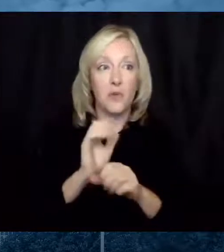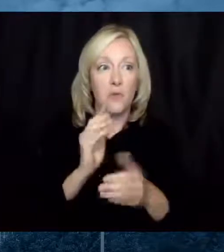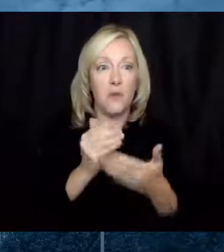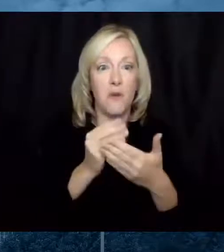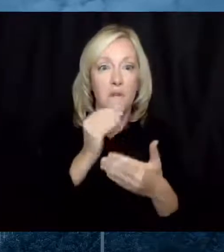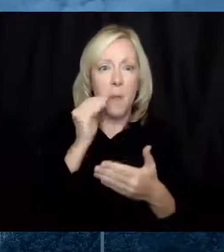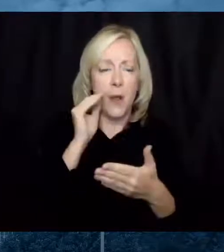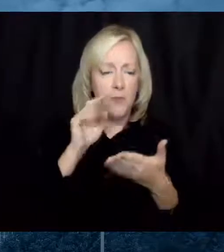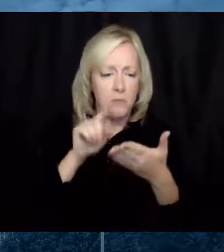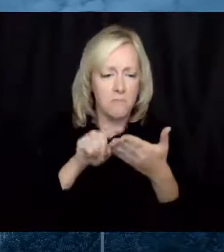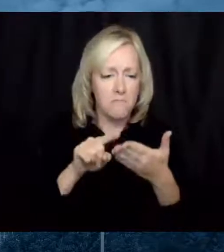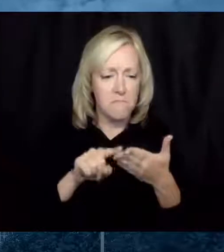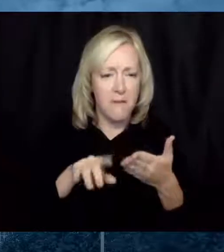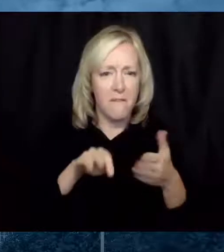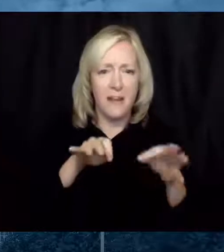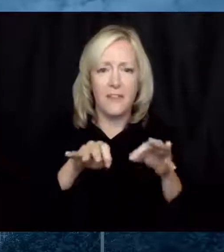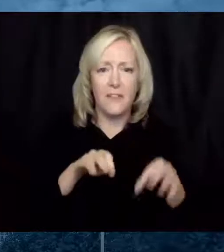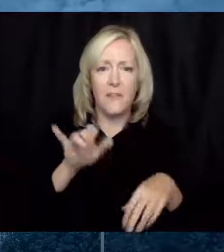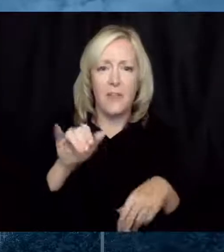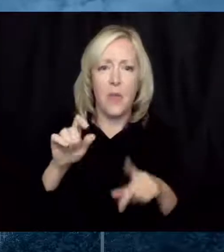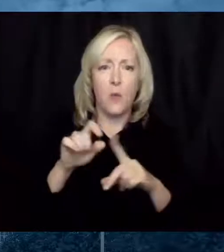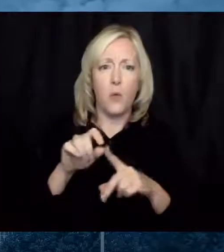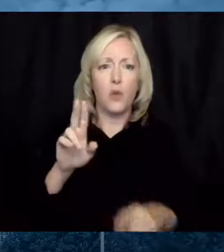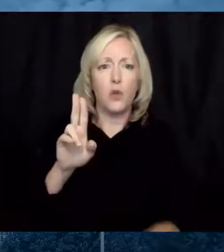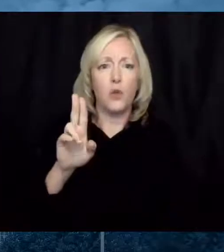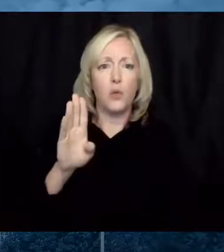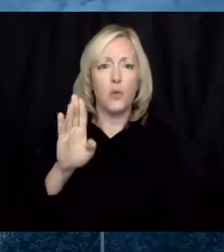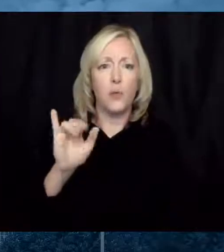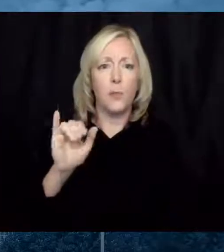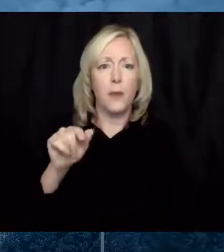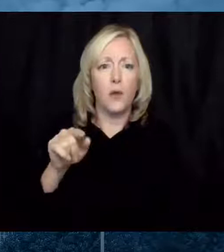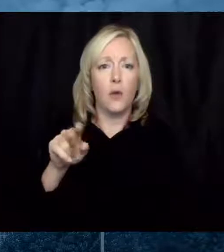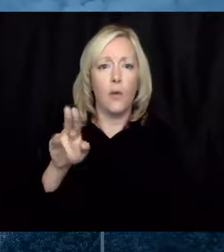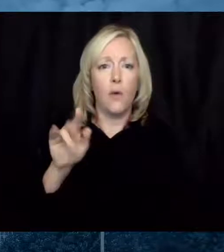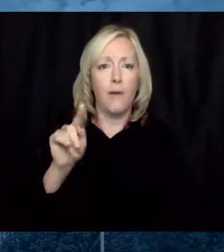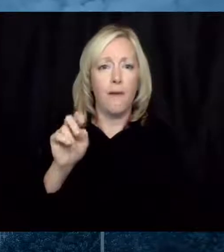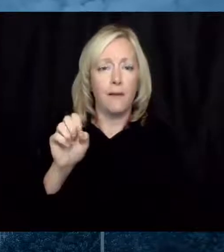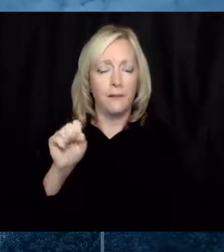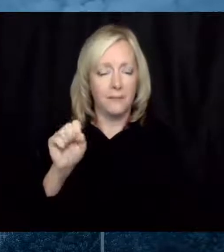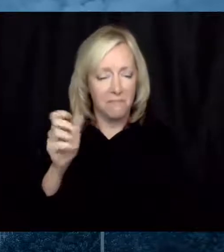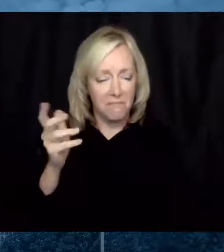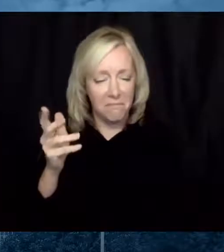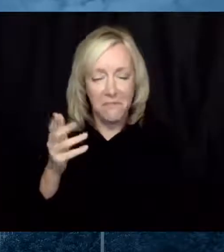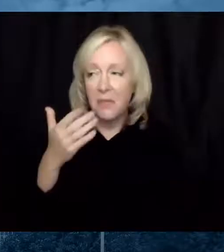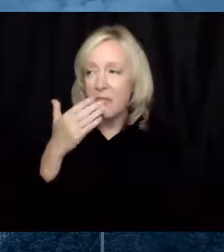to apply myself to. So You'll see your picture right next to it on the dictionary. thank you, sir.